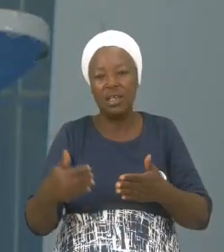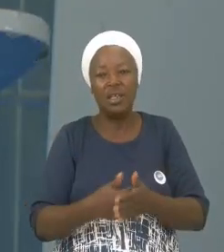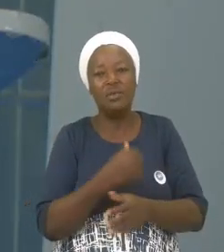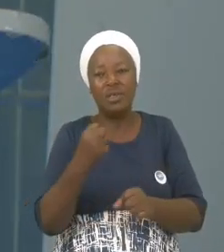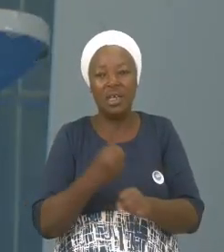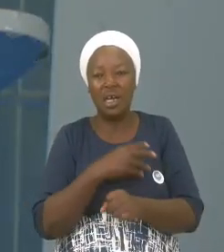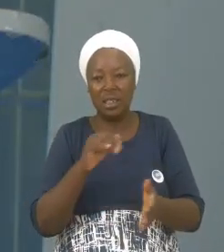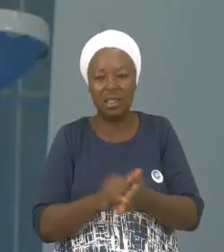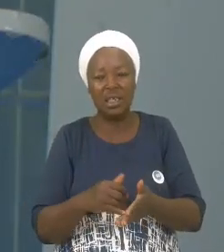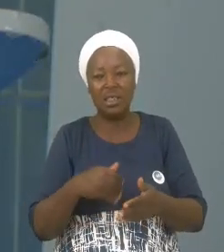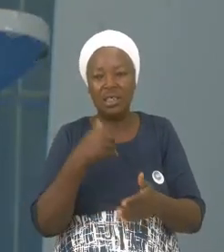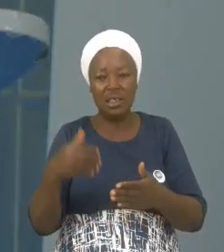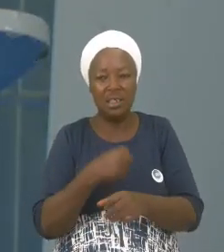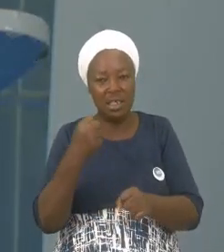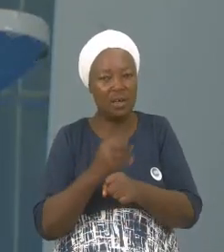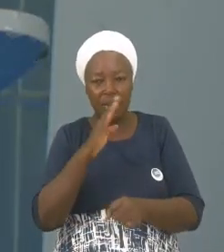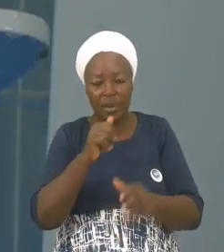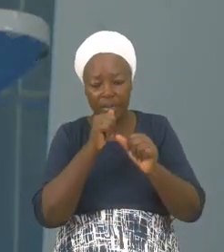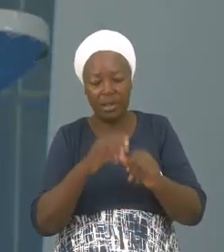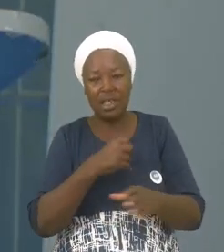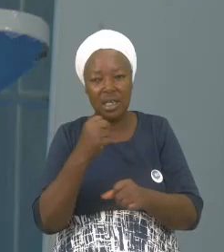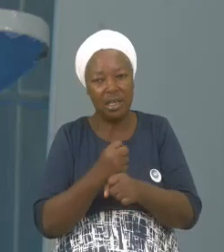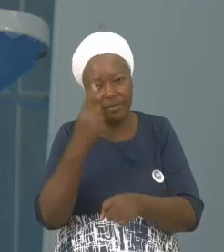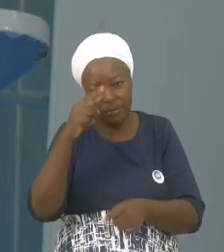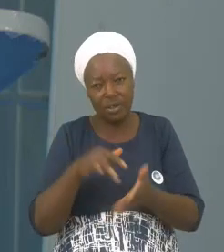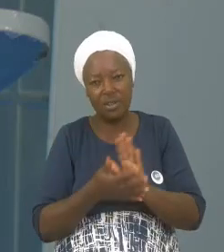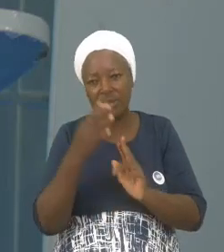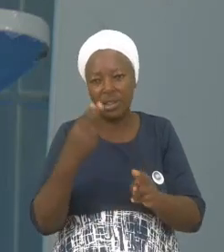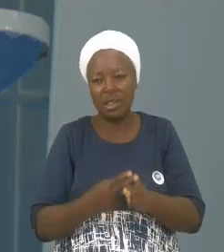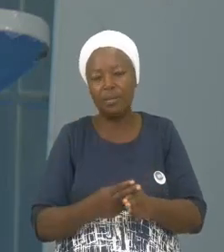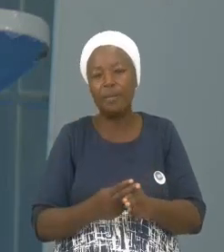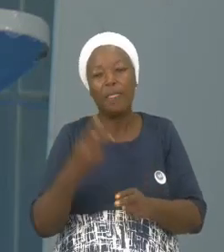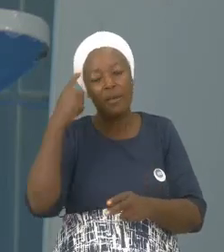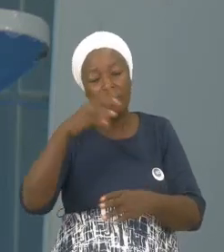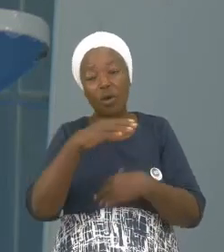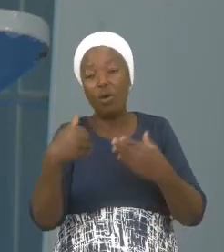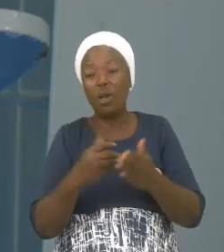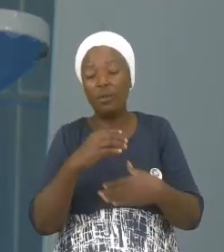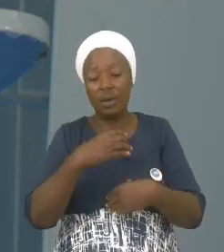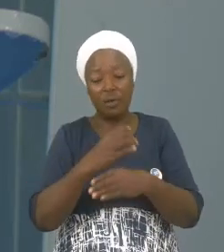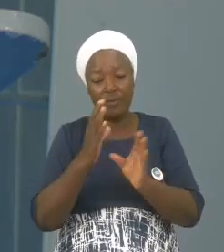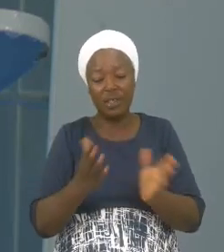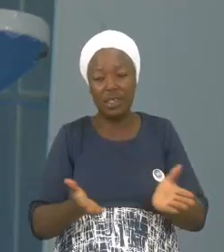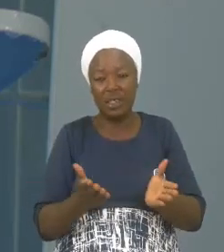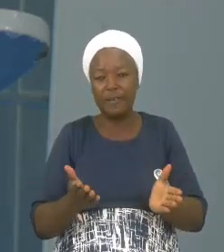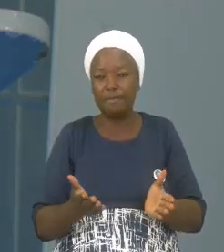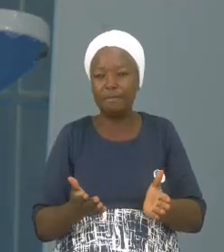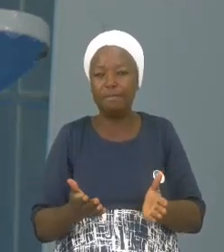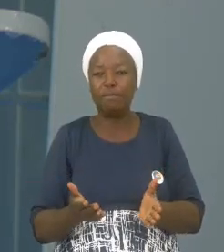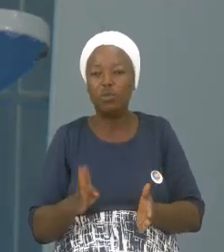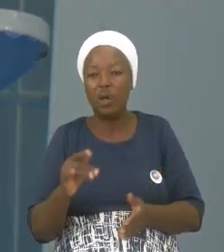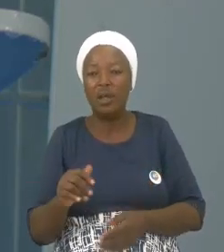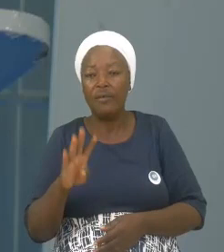And for all our converts in all over Ekiti State, in Ado-Ekiti here, by 4